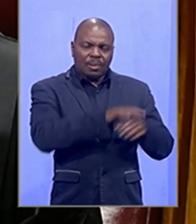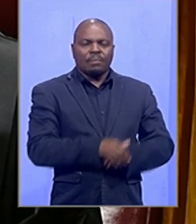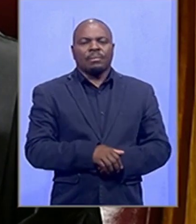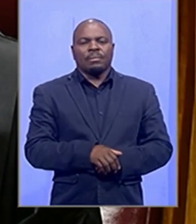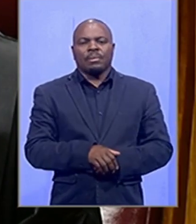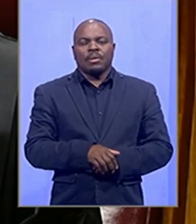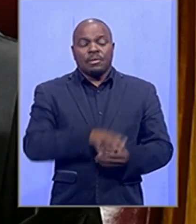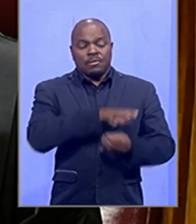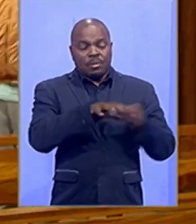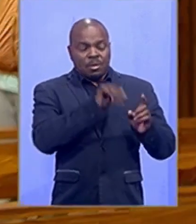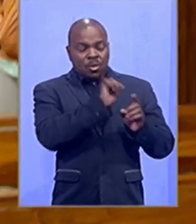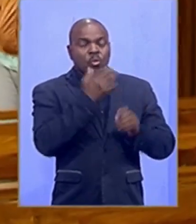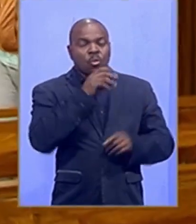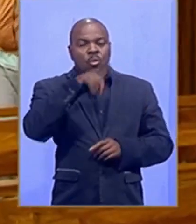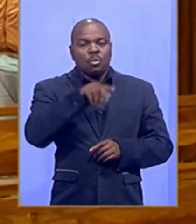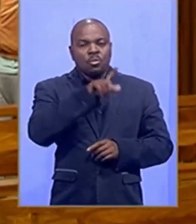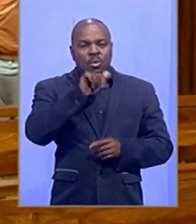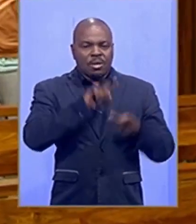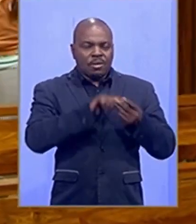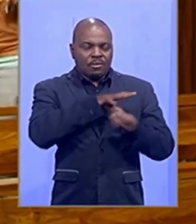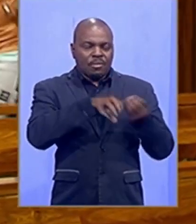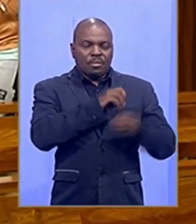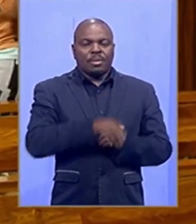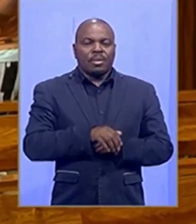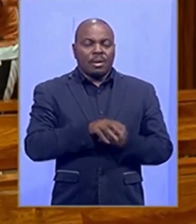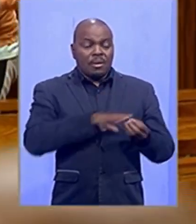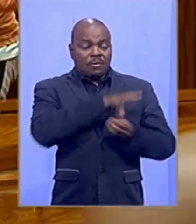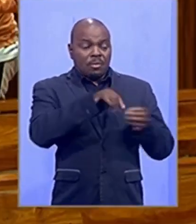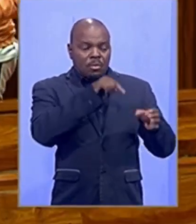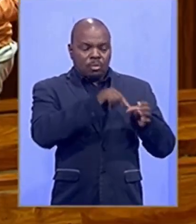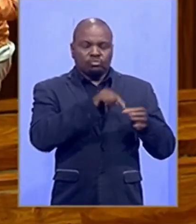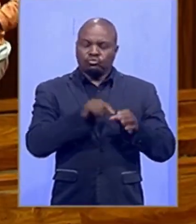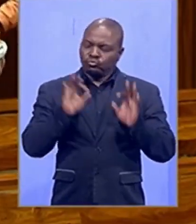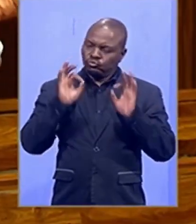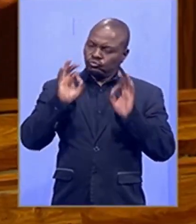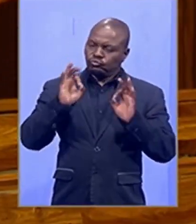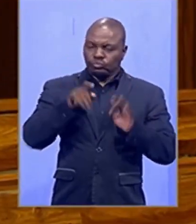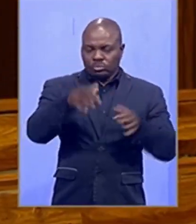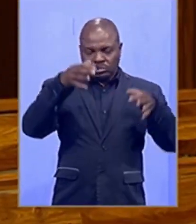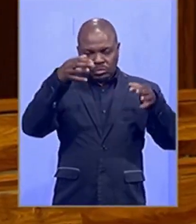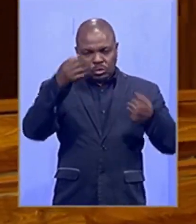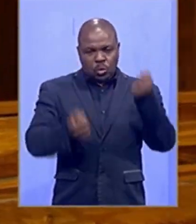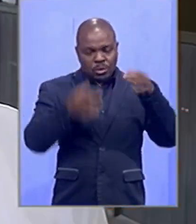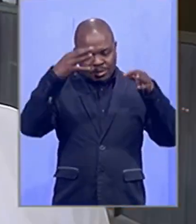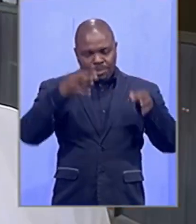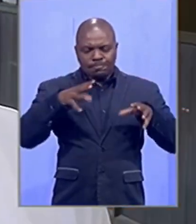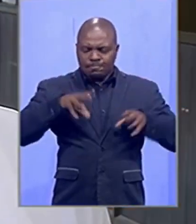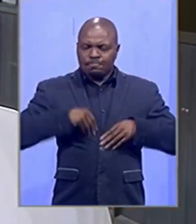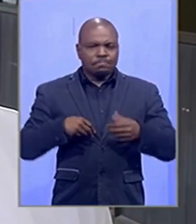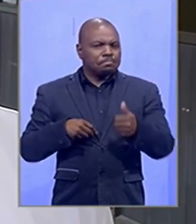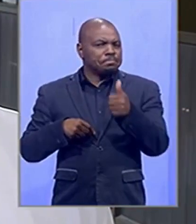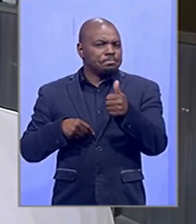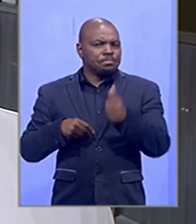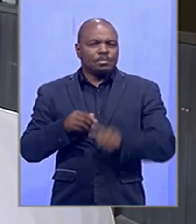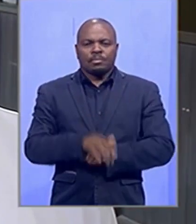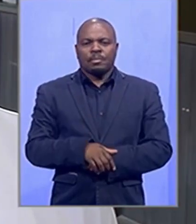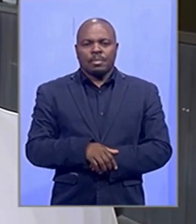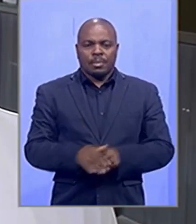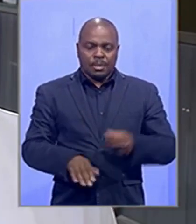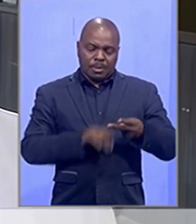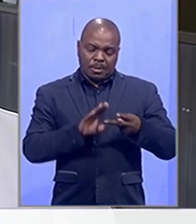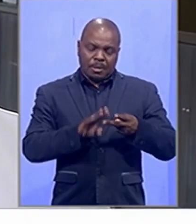family and friends. Balosika la Tshegofatso Pule ba ne seditse pula tshwetso ya kgotlatshekelo. Se seng gape ke se e leng gore